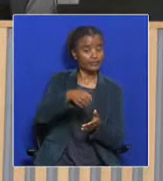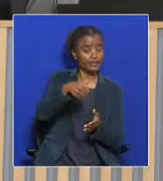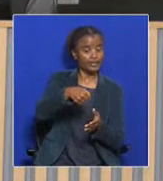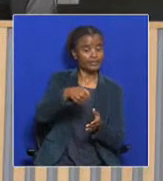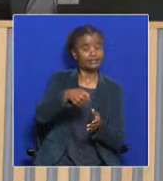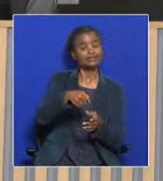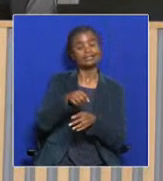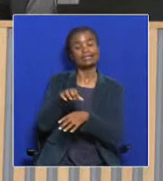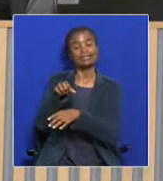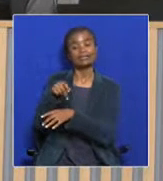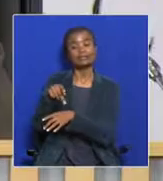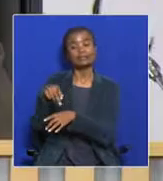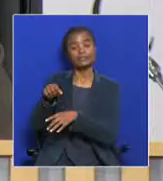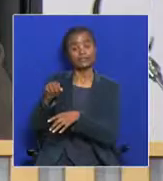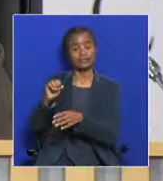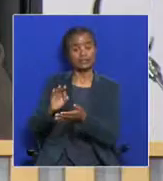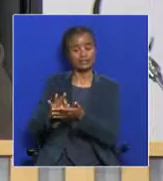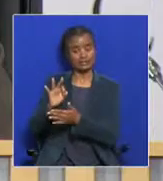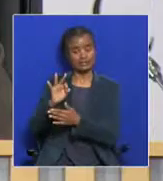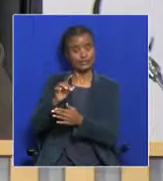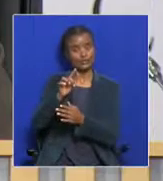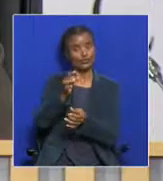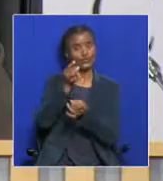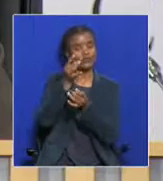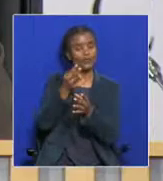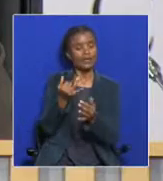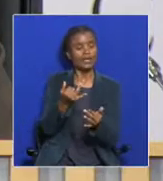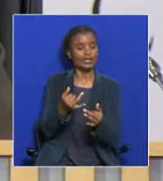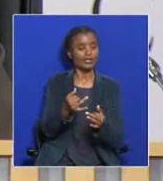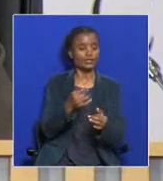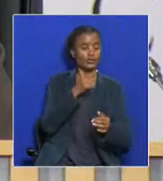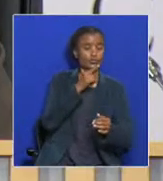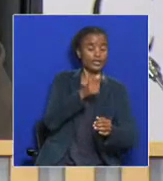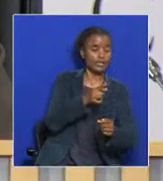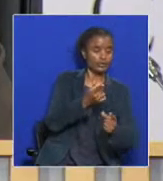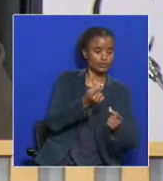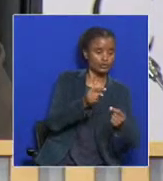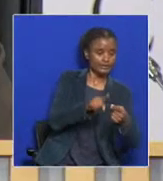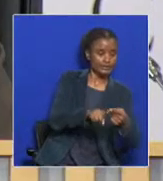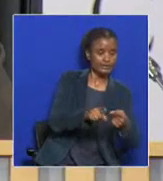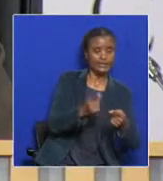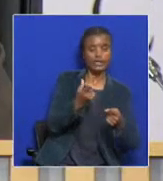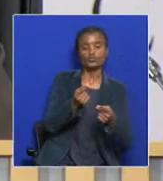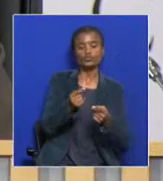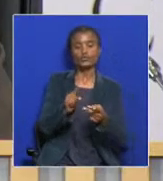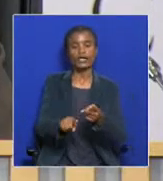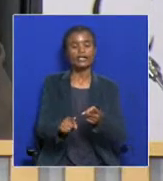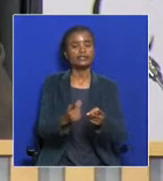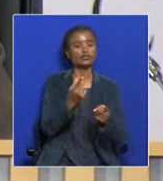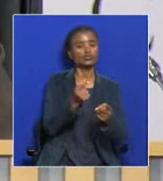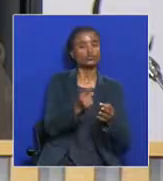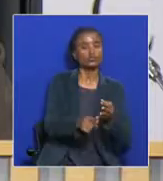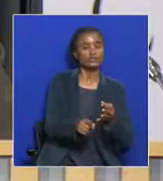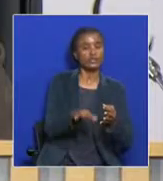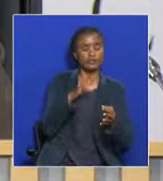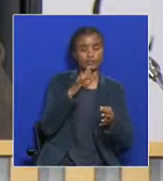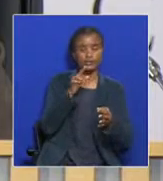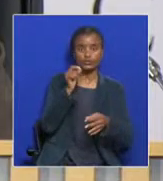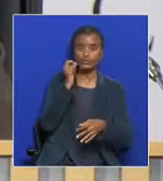him. Do this, do that. Even though you say, I knew him to be an